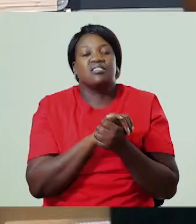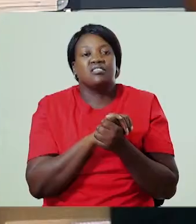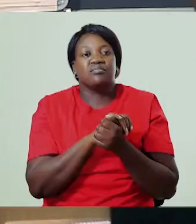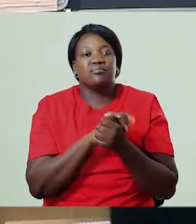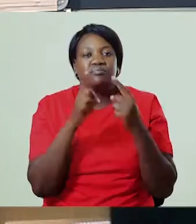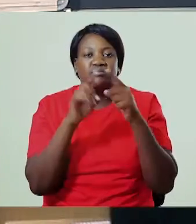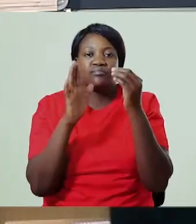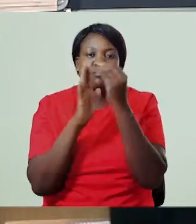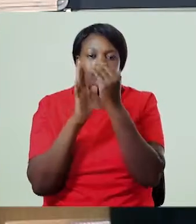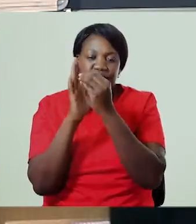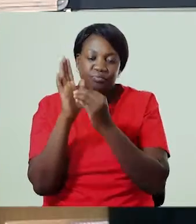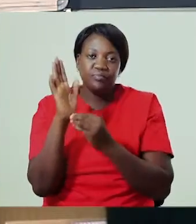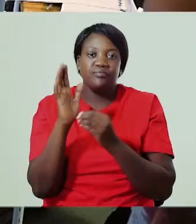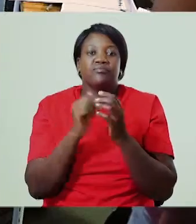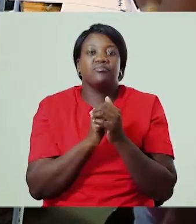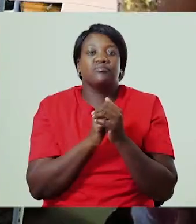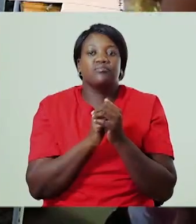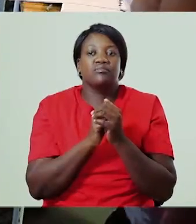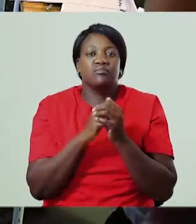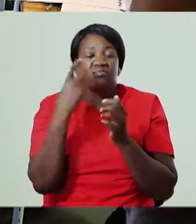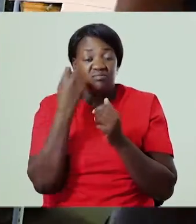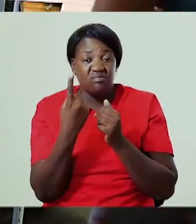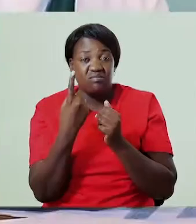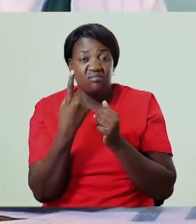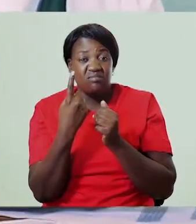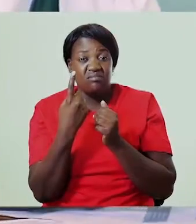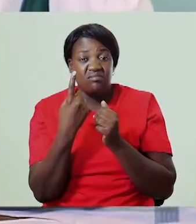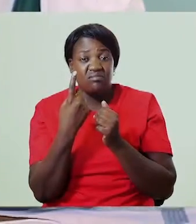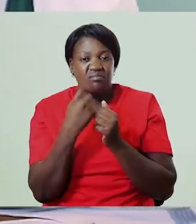figurative? Well done, Kennedy. Do you understand now, John?